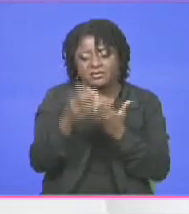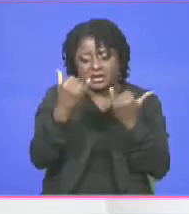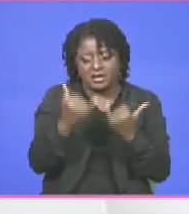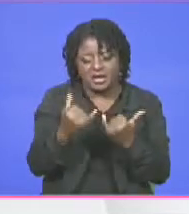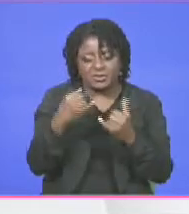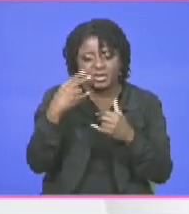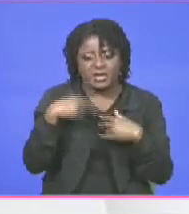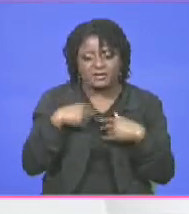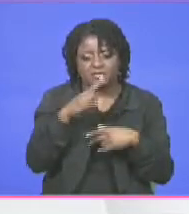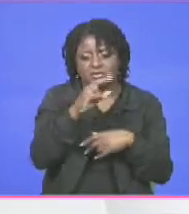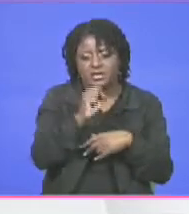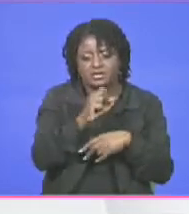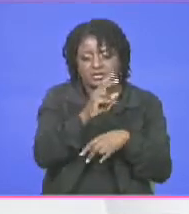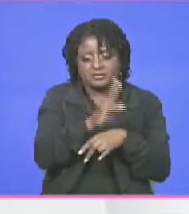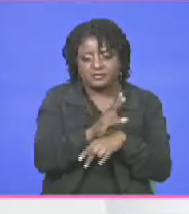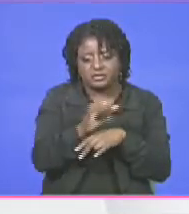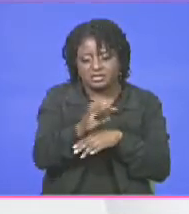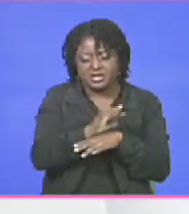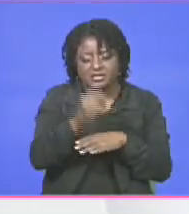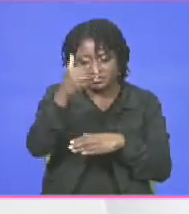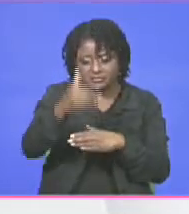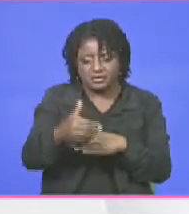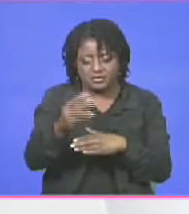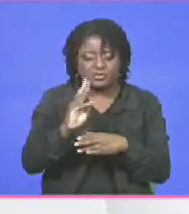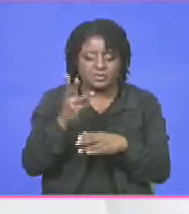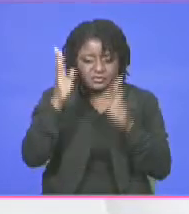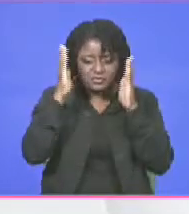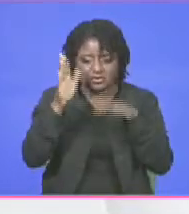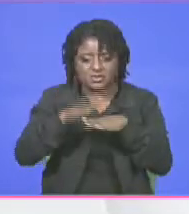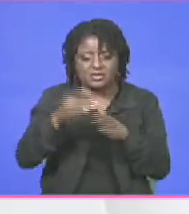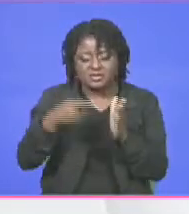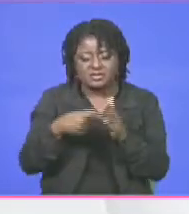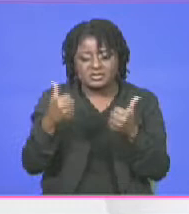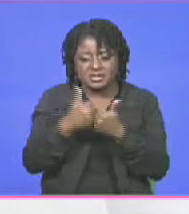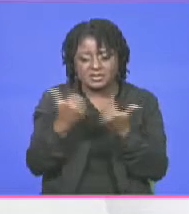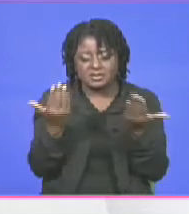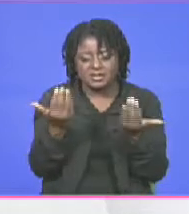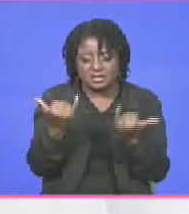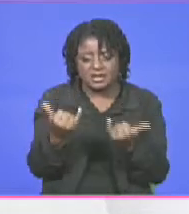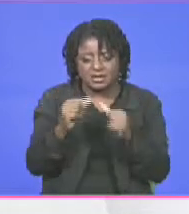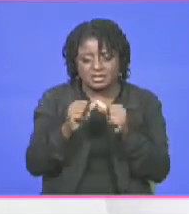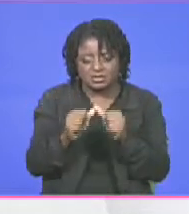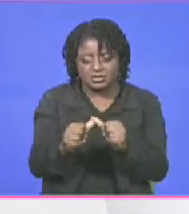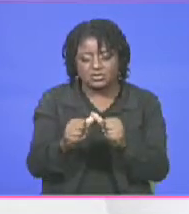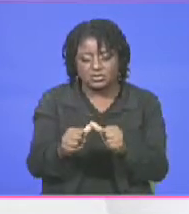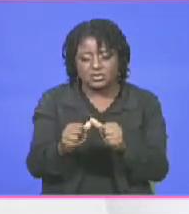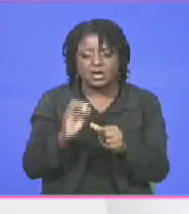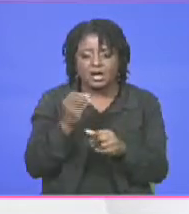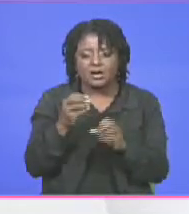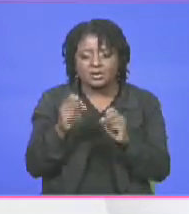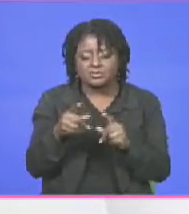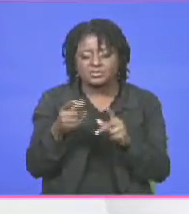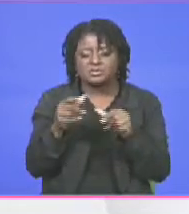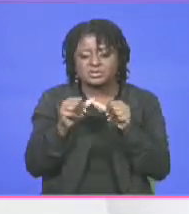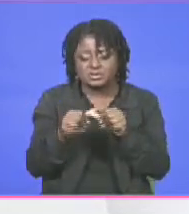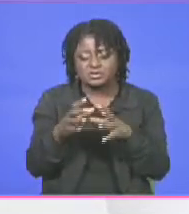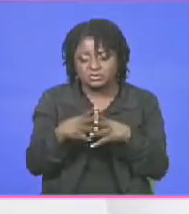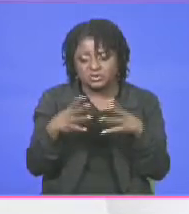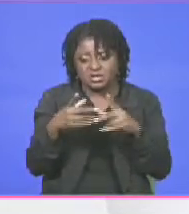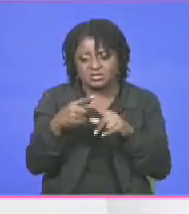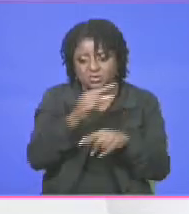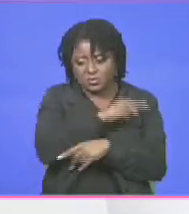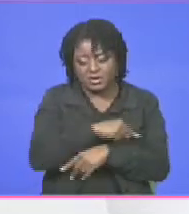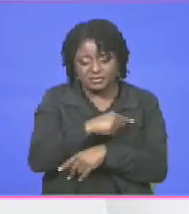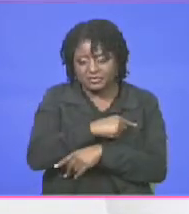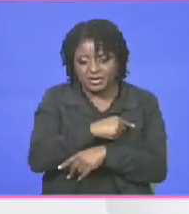front of us, and that's what's most important. We're going to focus on this game right here and now and continue moving on. Our chances are still great to qualify. That's only 1